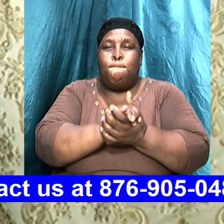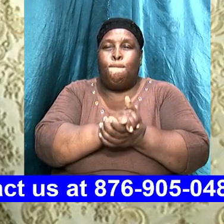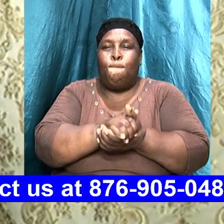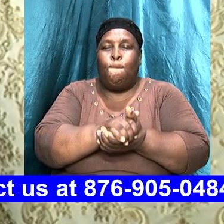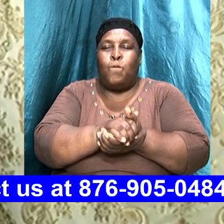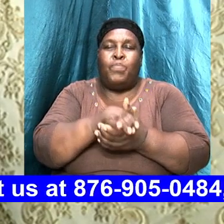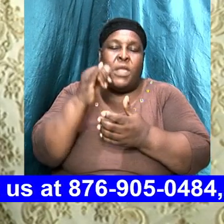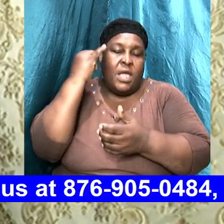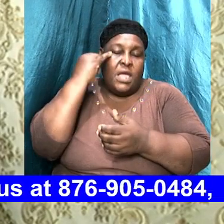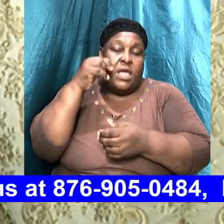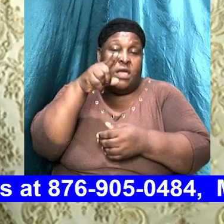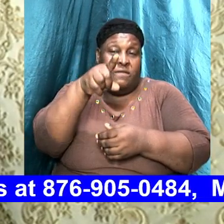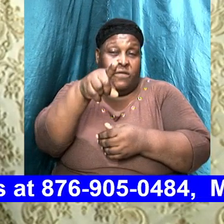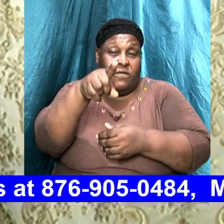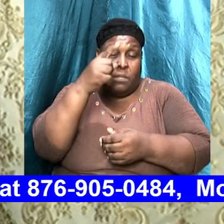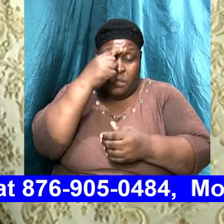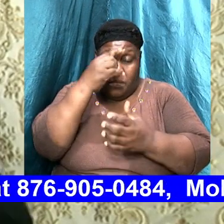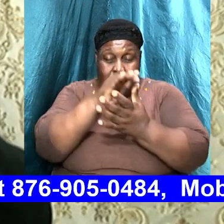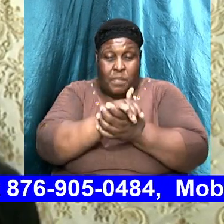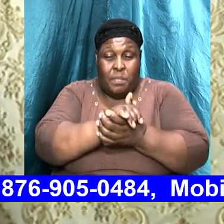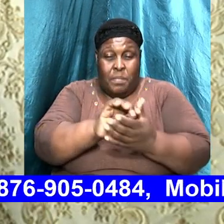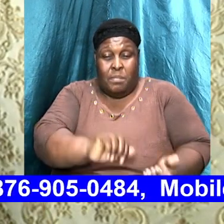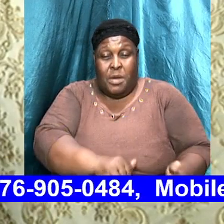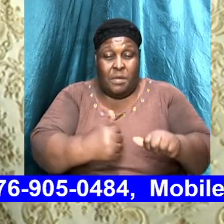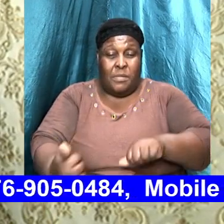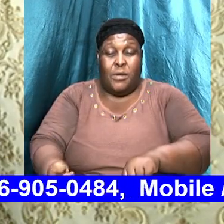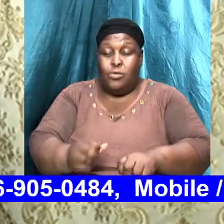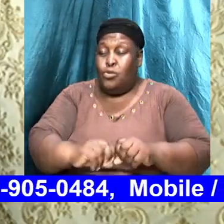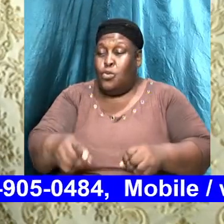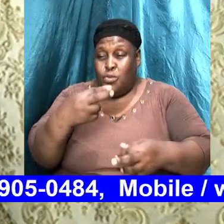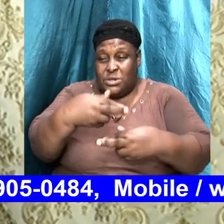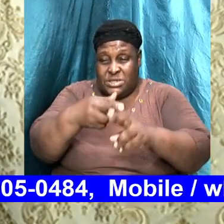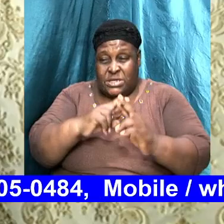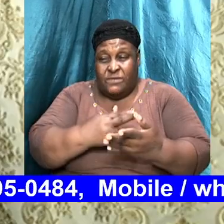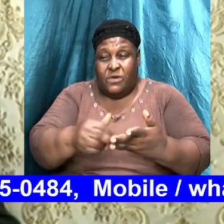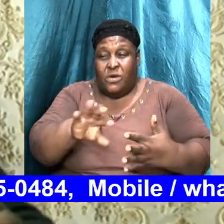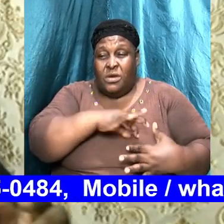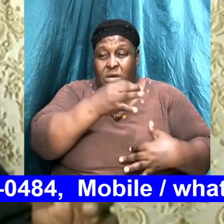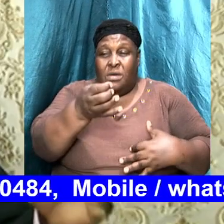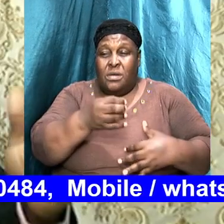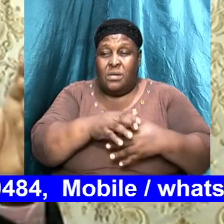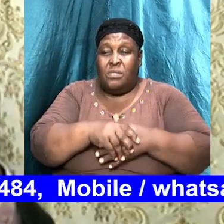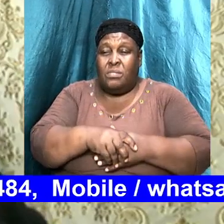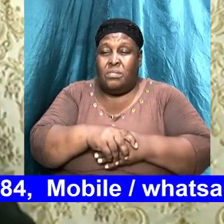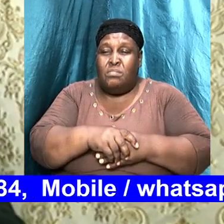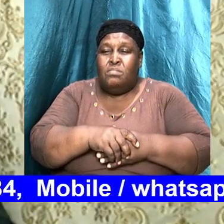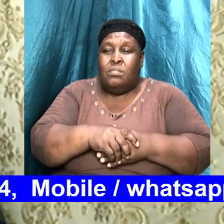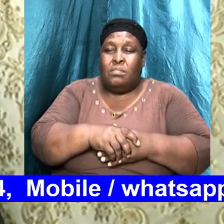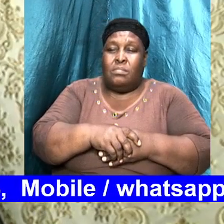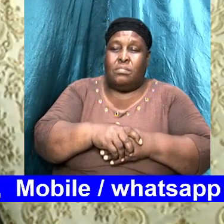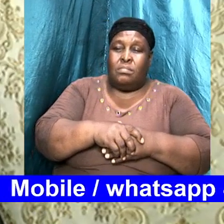if you're baptized and you don't receive the Holy Ghost, it's heaven. Look here.